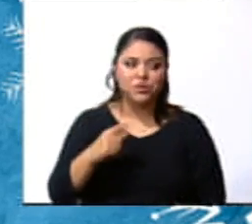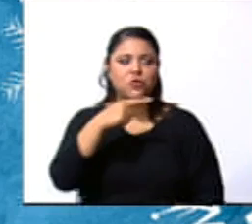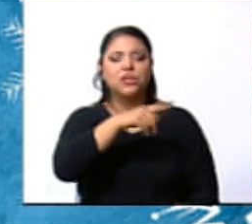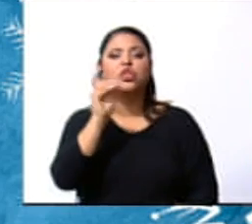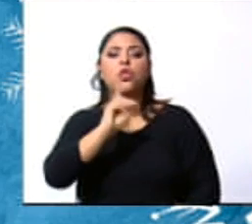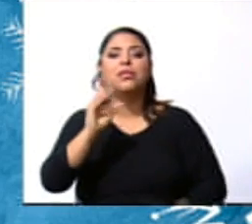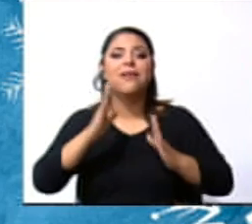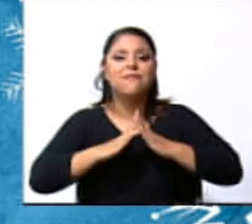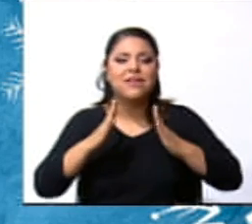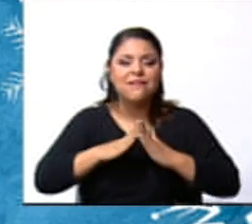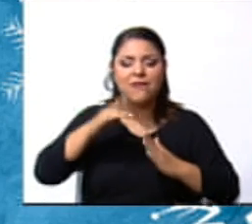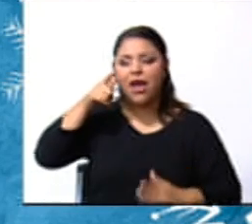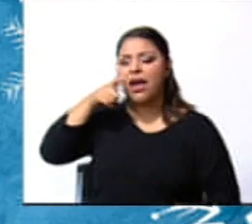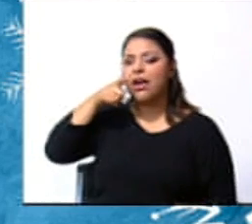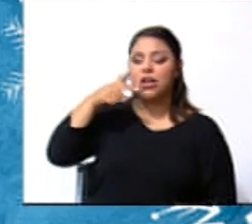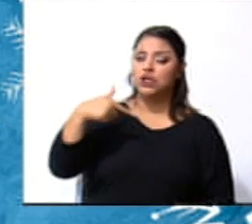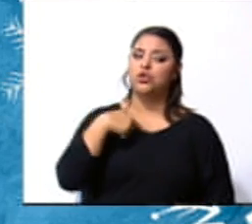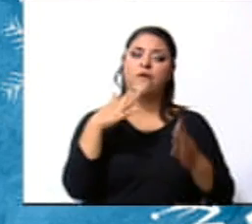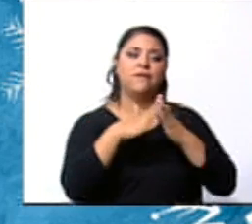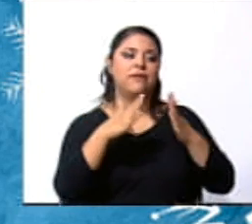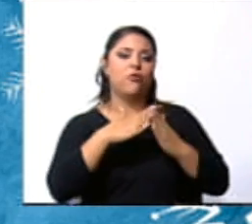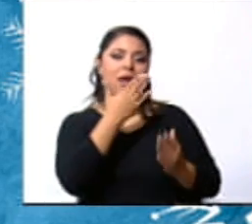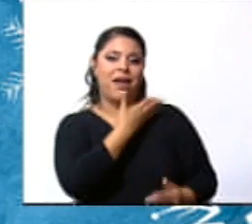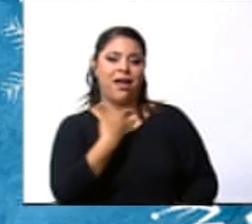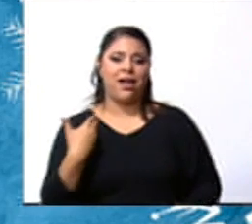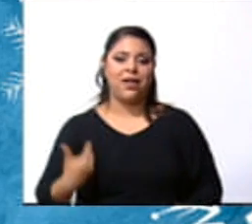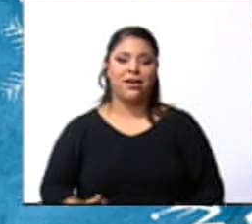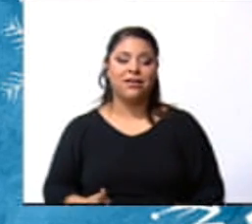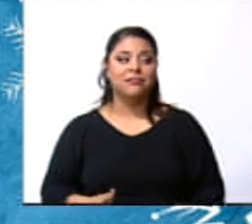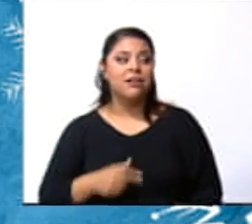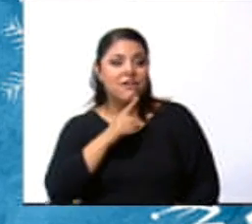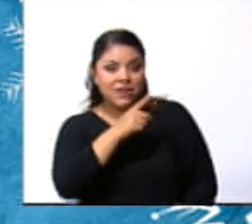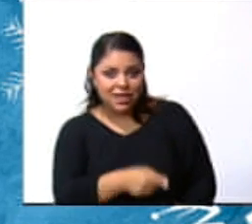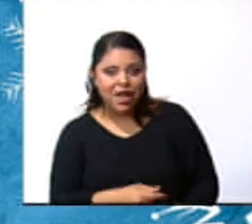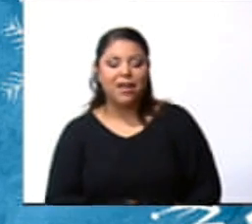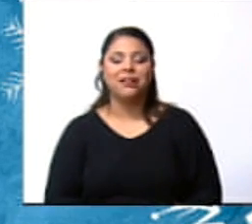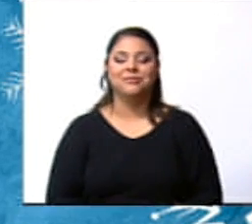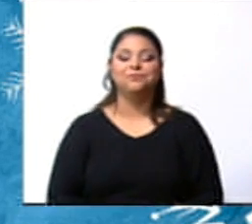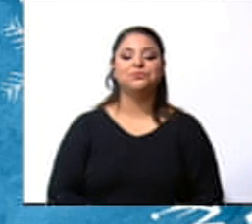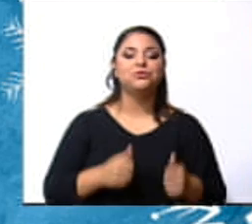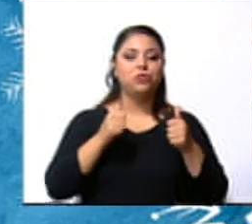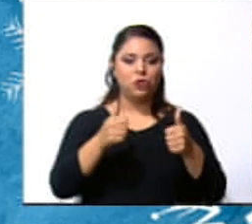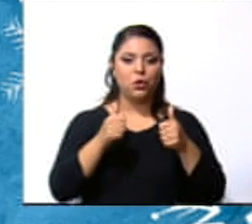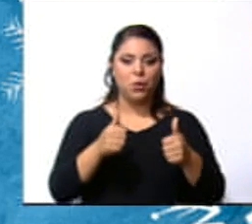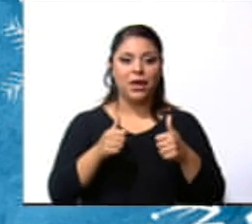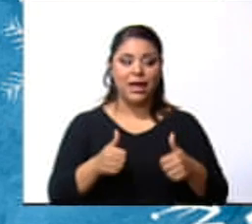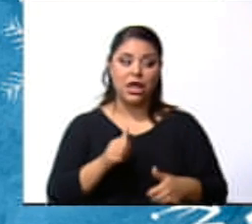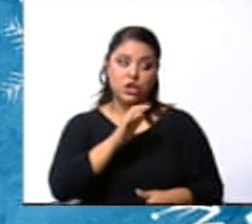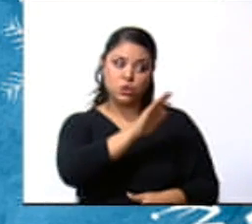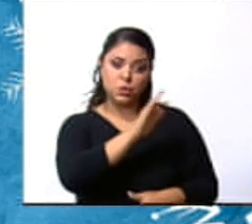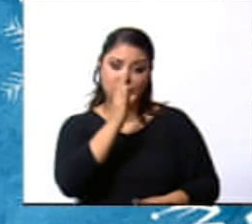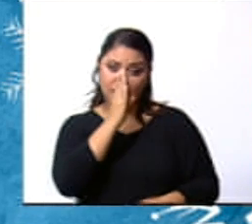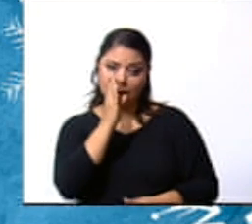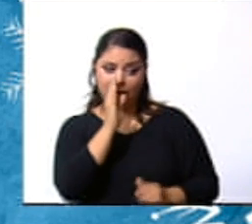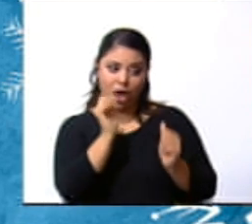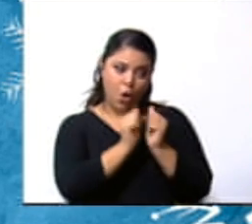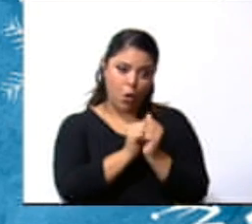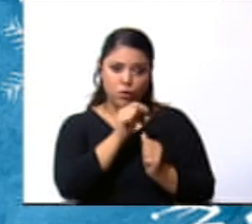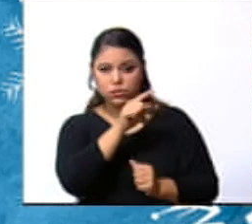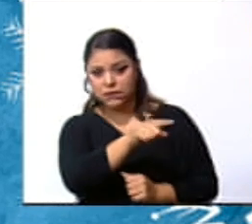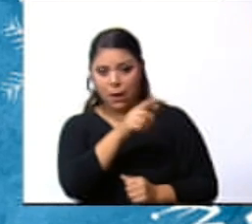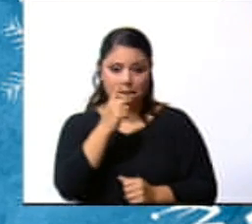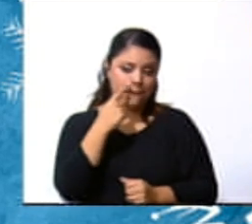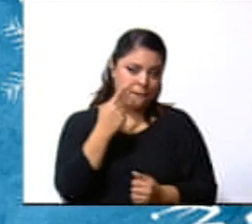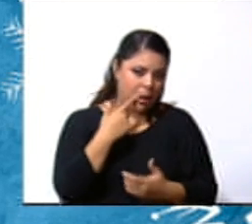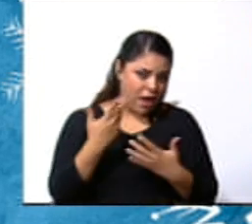live? I live in Heredia. Really? Okay. Is your mother or your father there? Yes, my